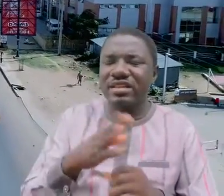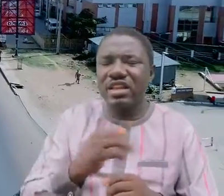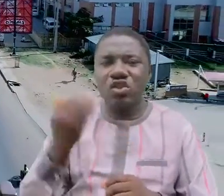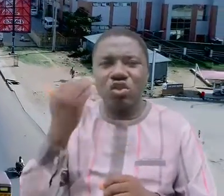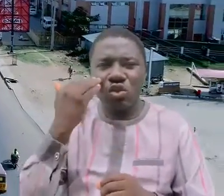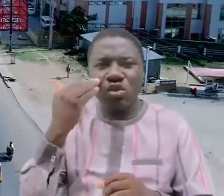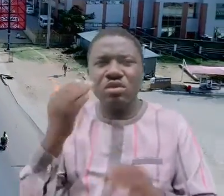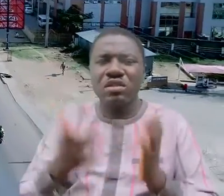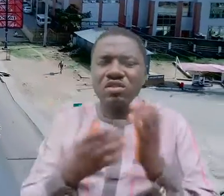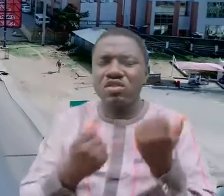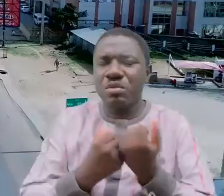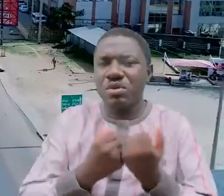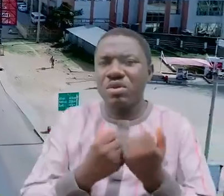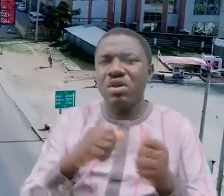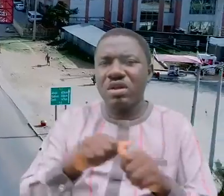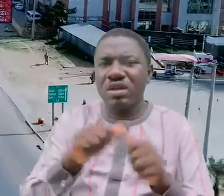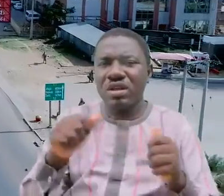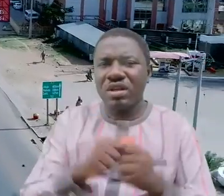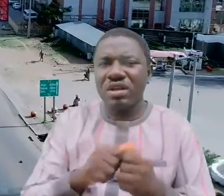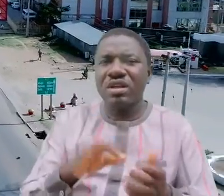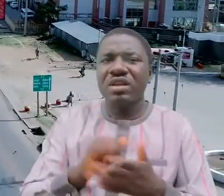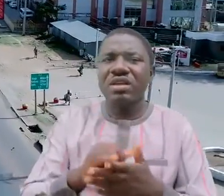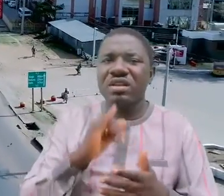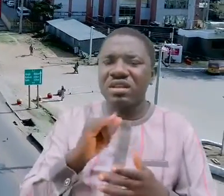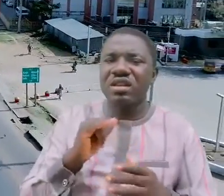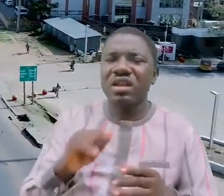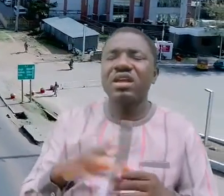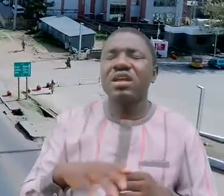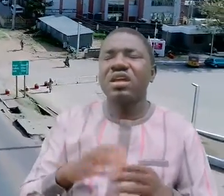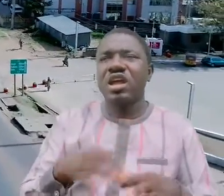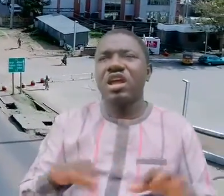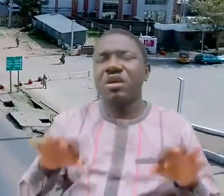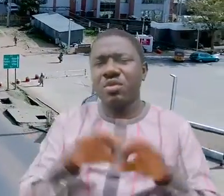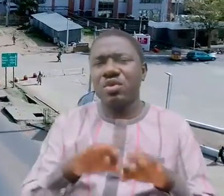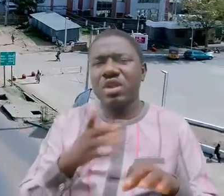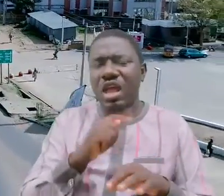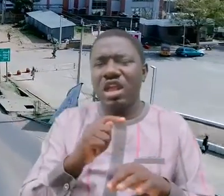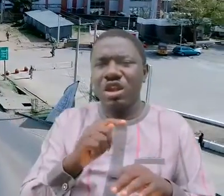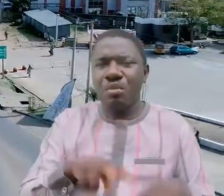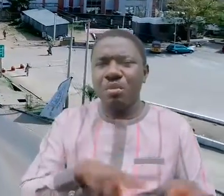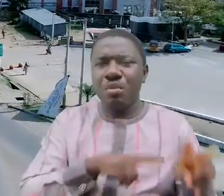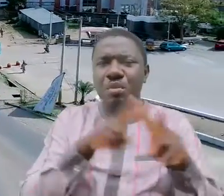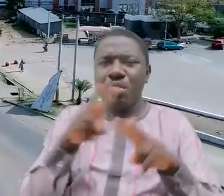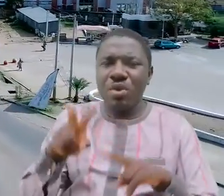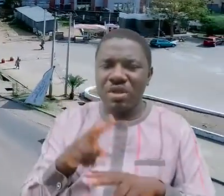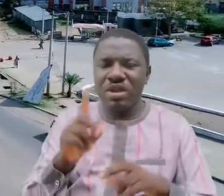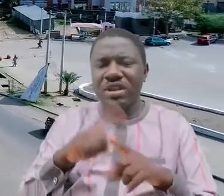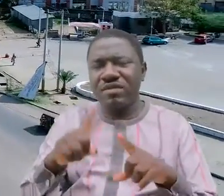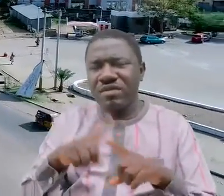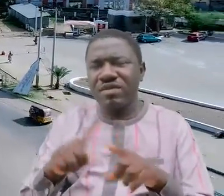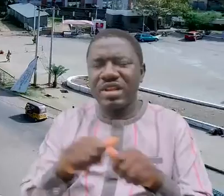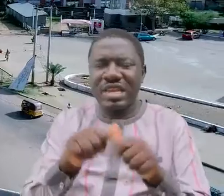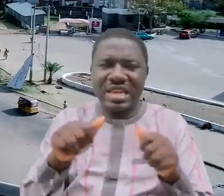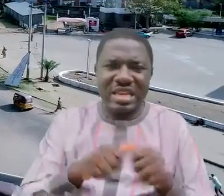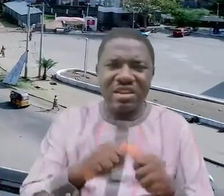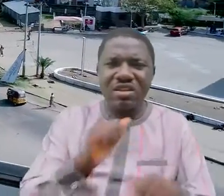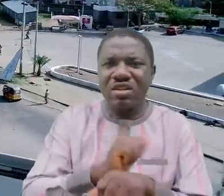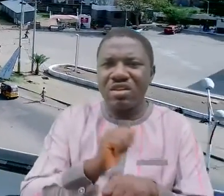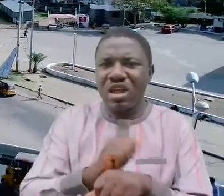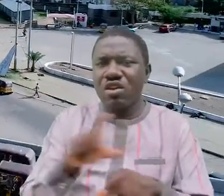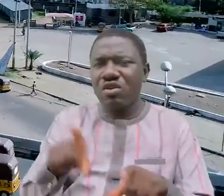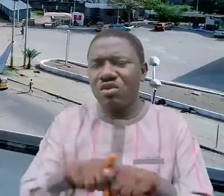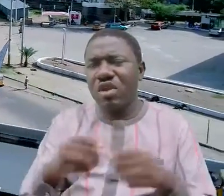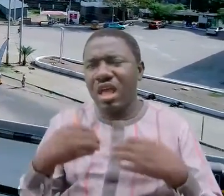technical support on areas such as reporting and monitoring mechanisms, and ways to create fiscal space